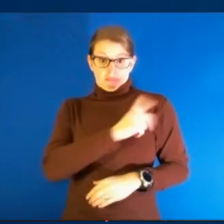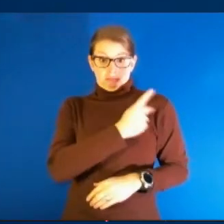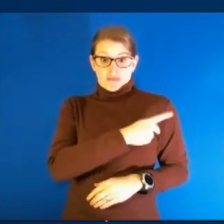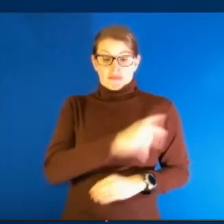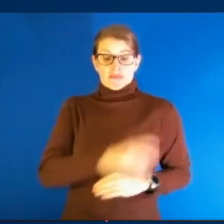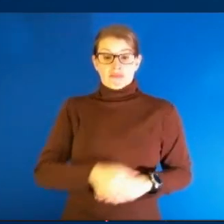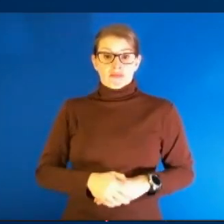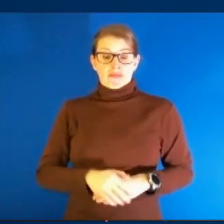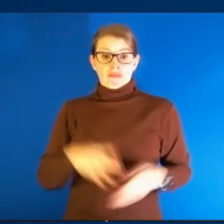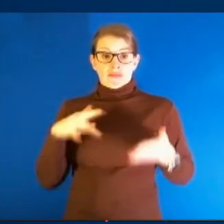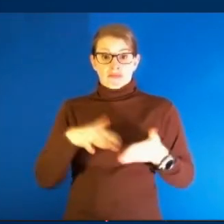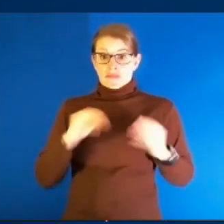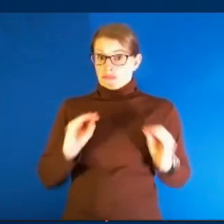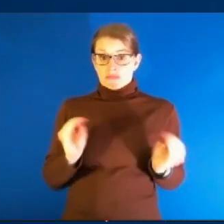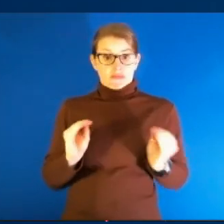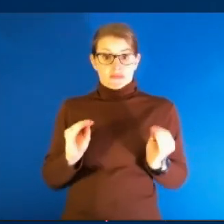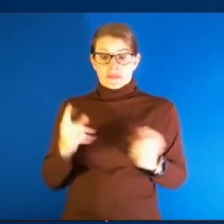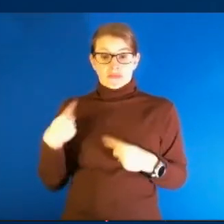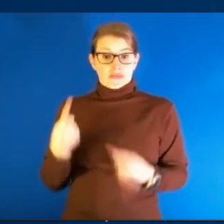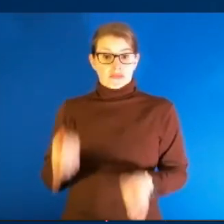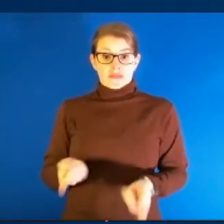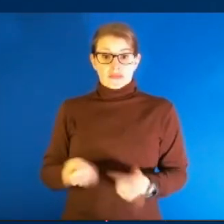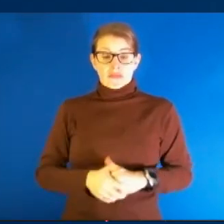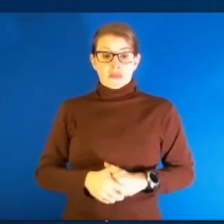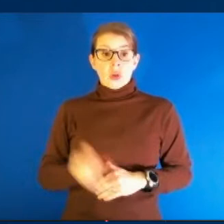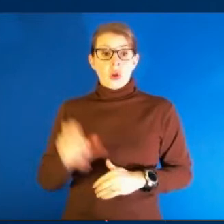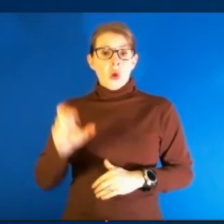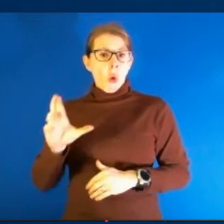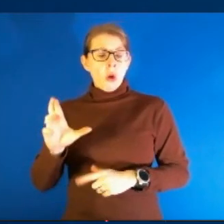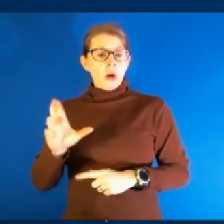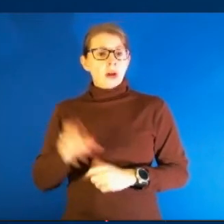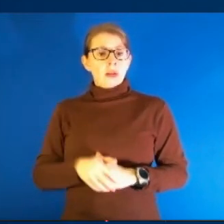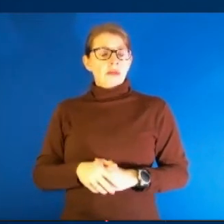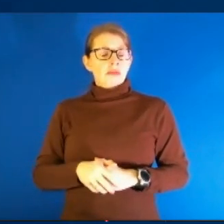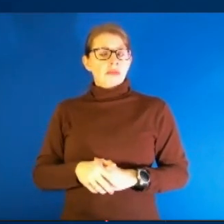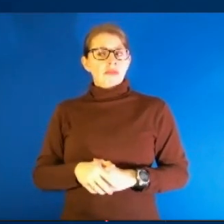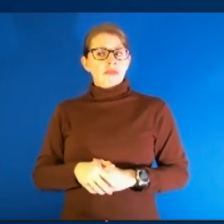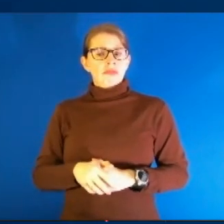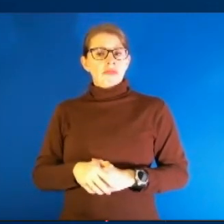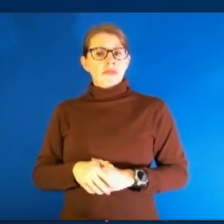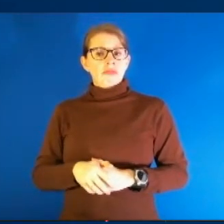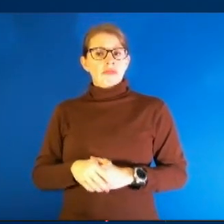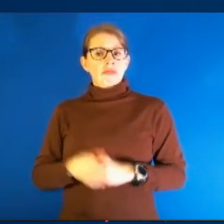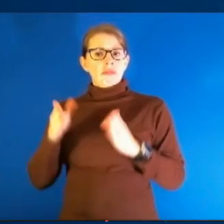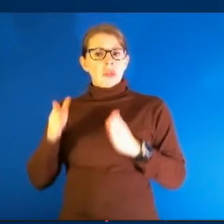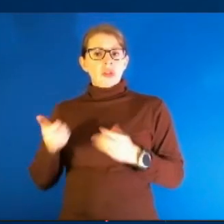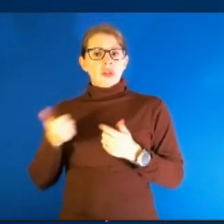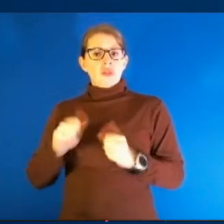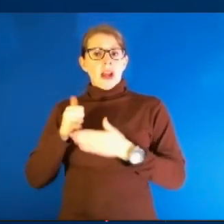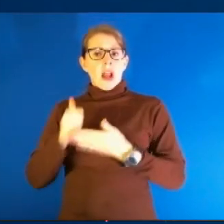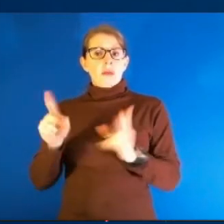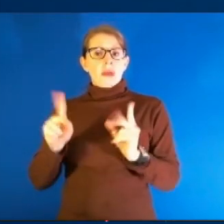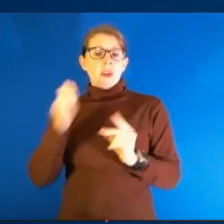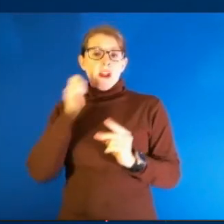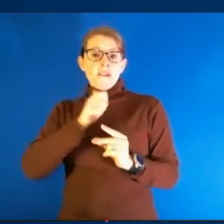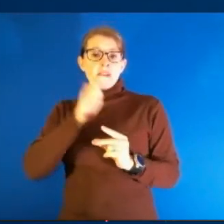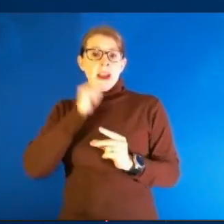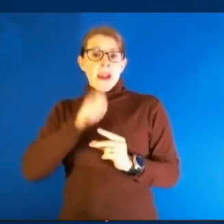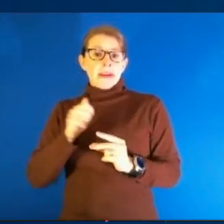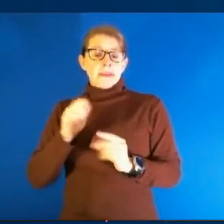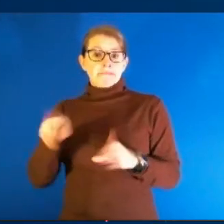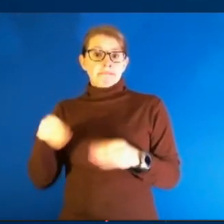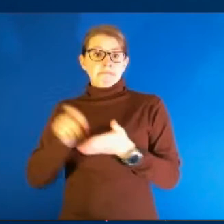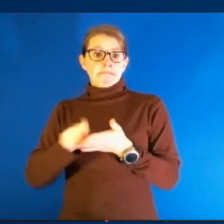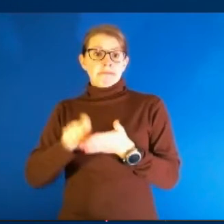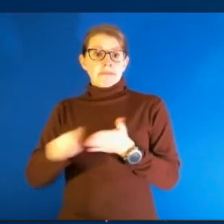hasn't studied medicine, or should it people who try to study and help everybody every day? I mean, I gotta run in a second. So I gotta go